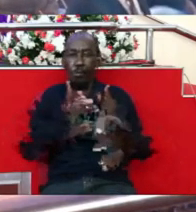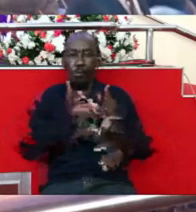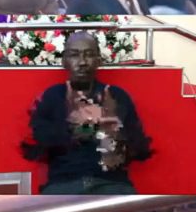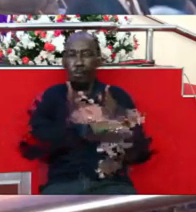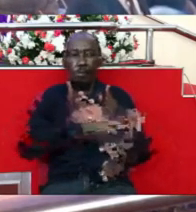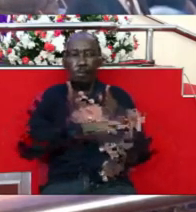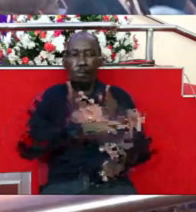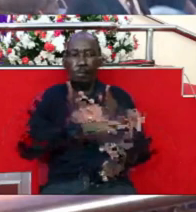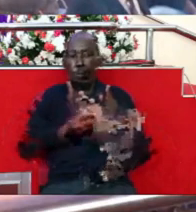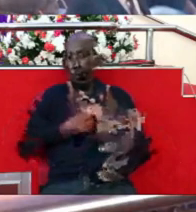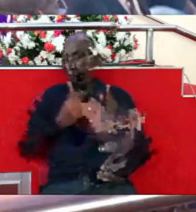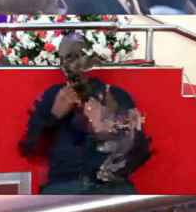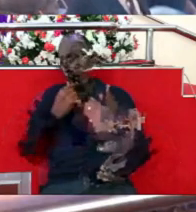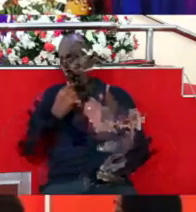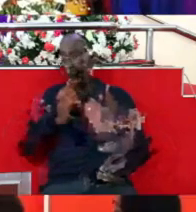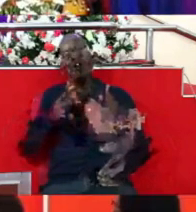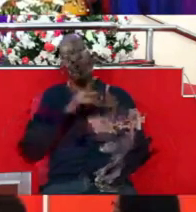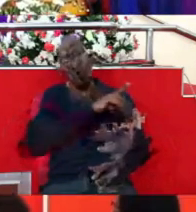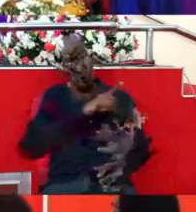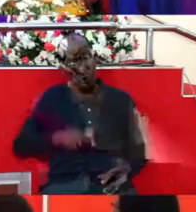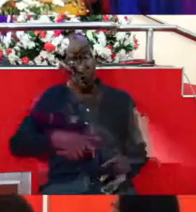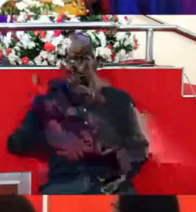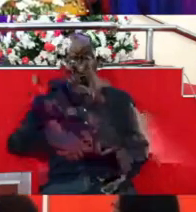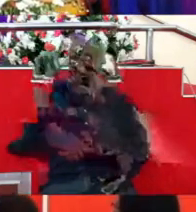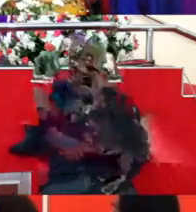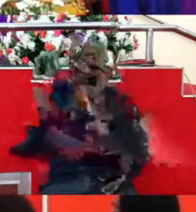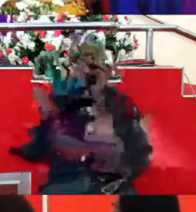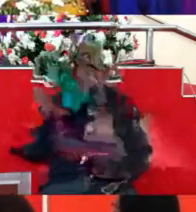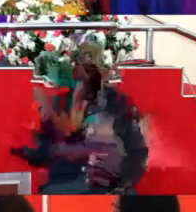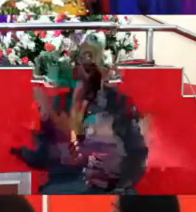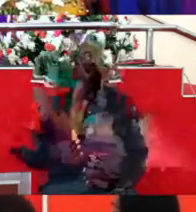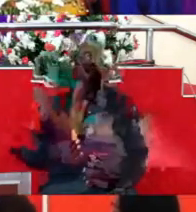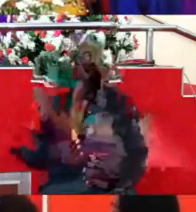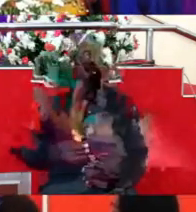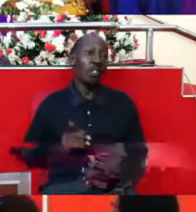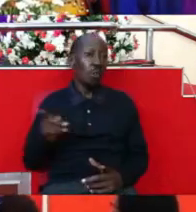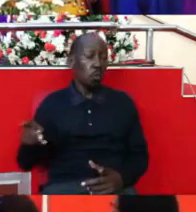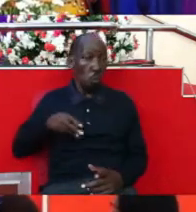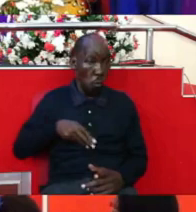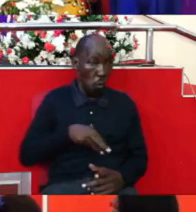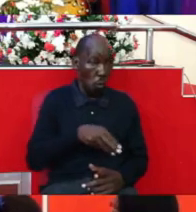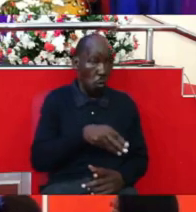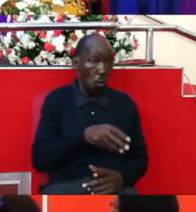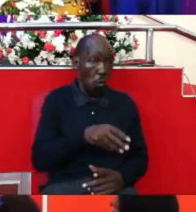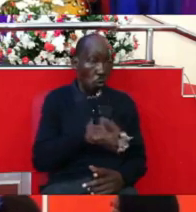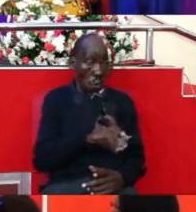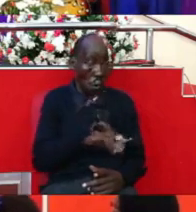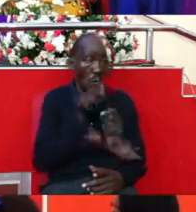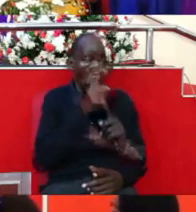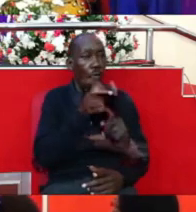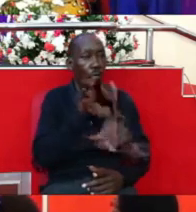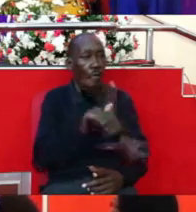But I told him that is what the Lord has said. And we walked together. From that time, we took